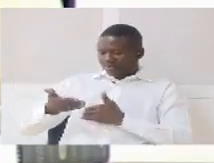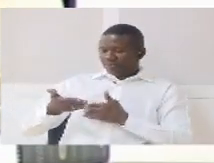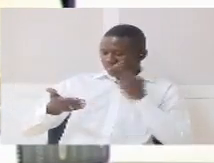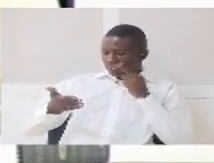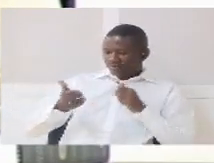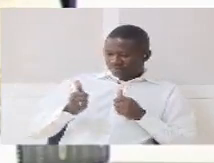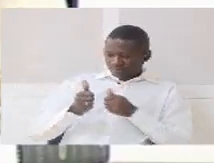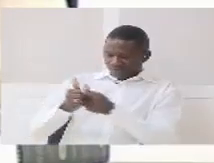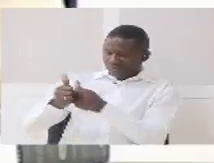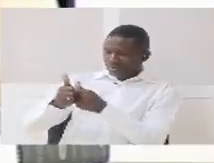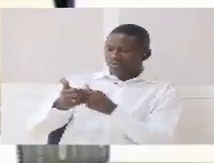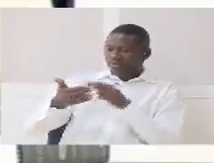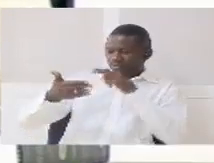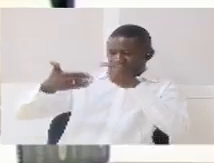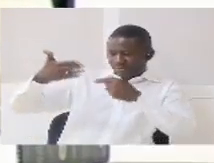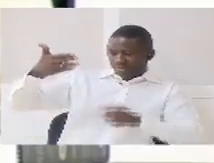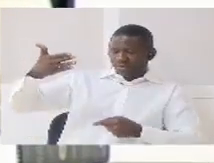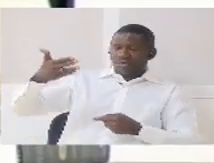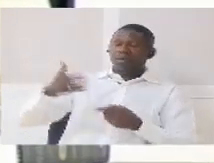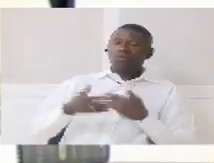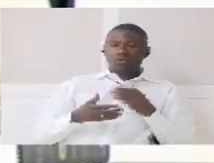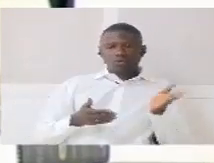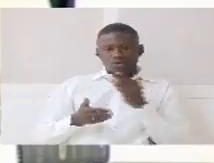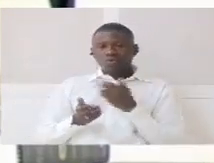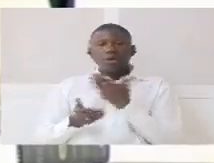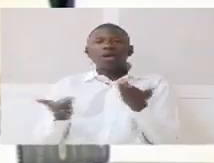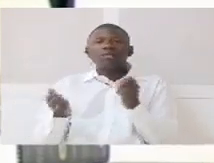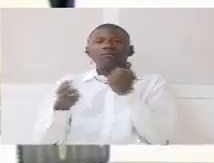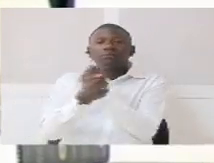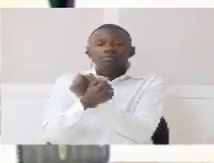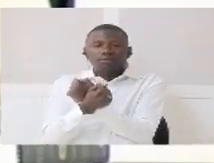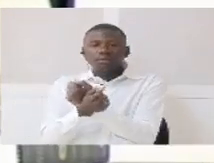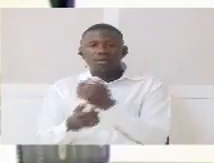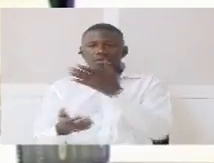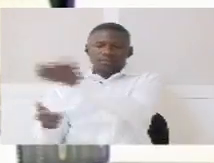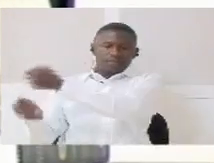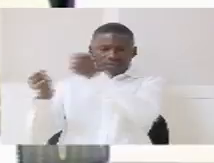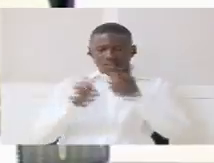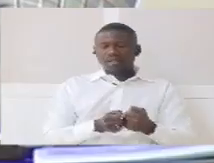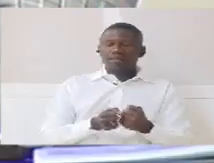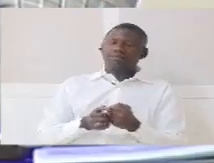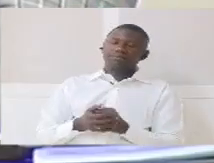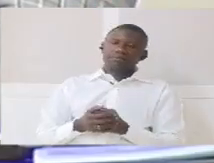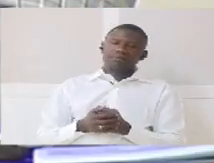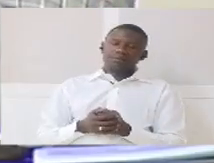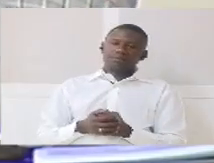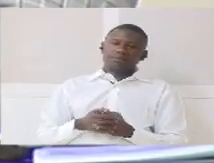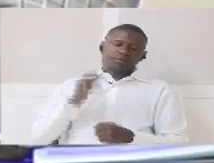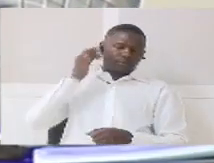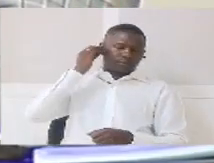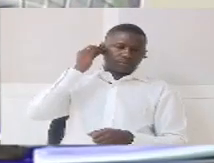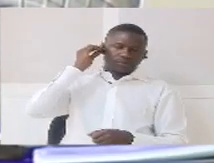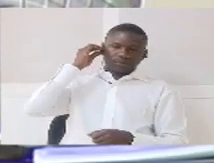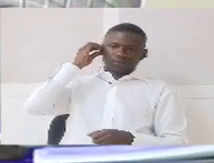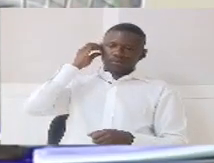list. We go to where they have been kept and we bring them out to the reception. And in the case of Musa Suso, he